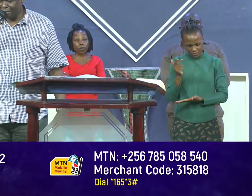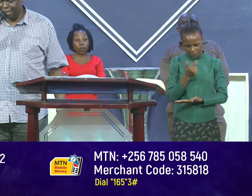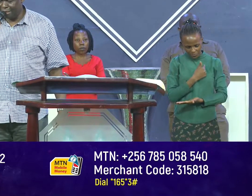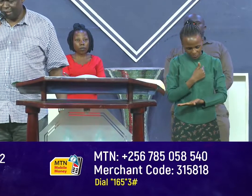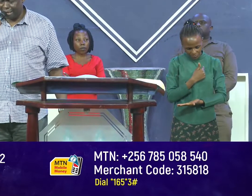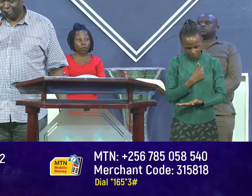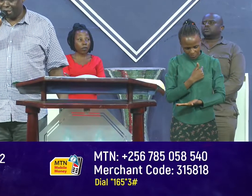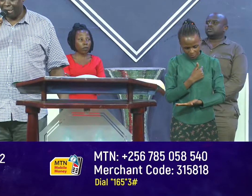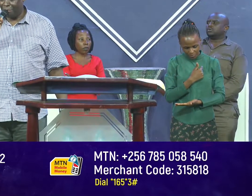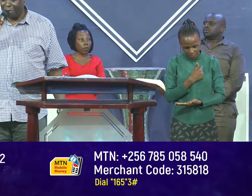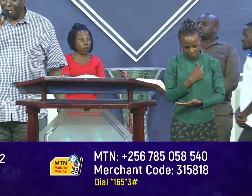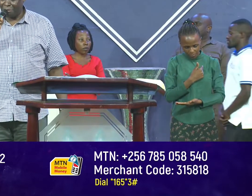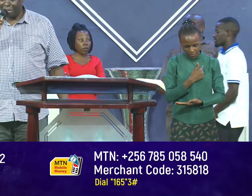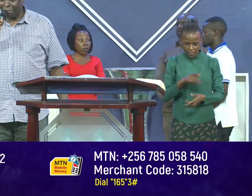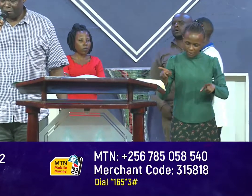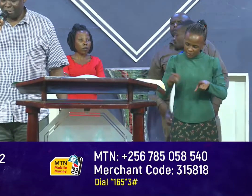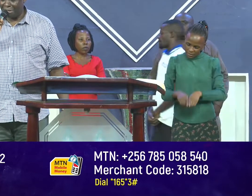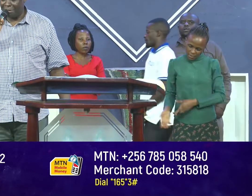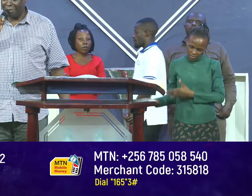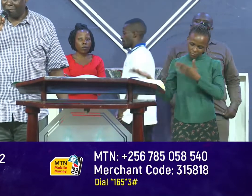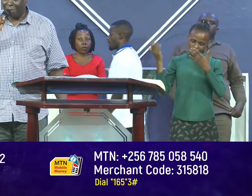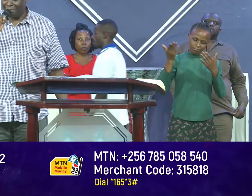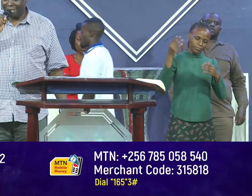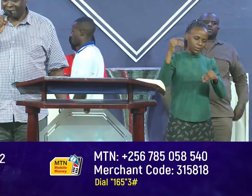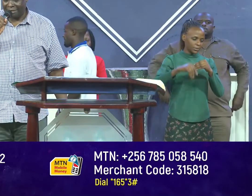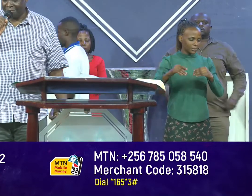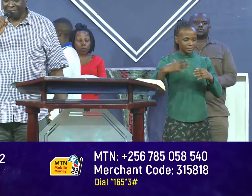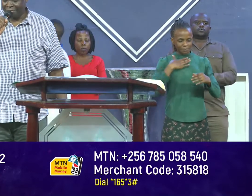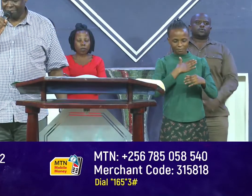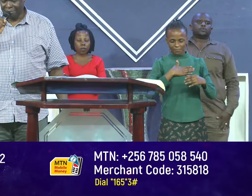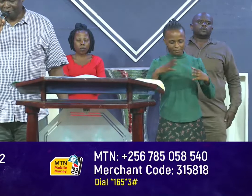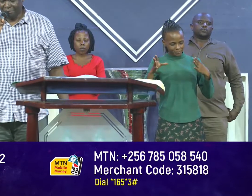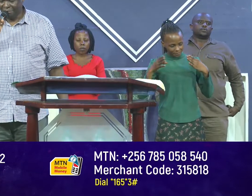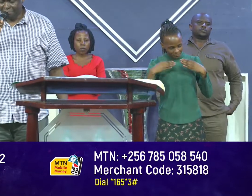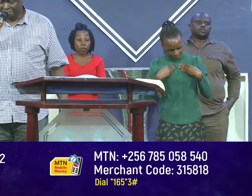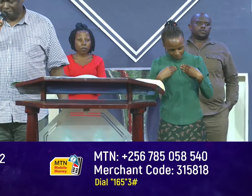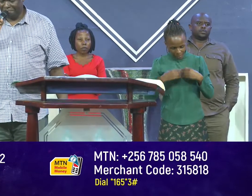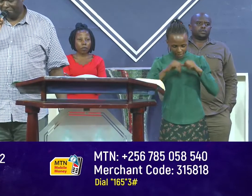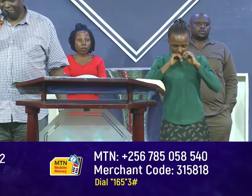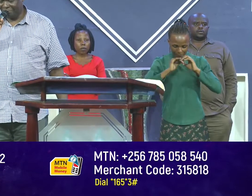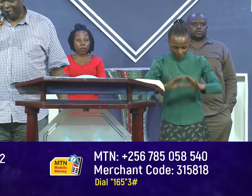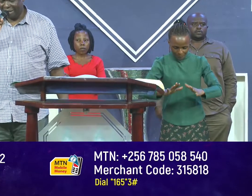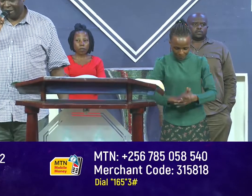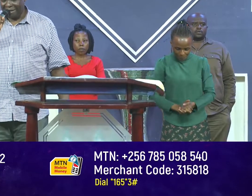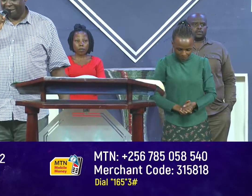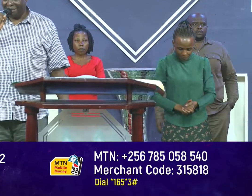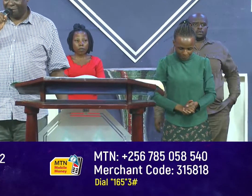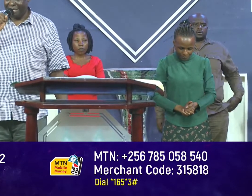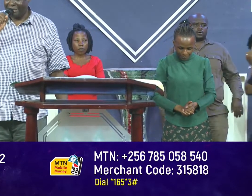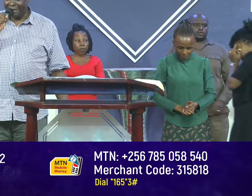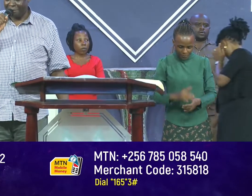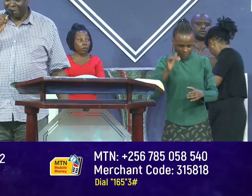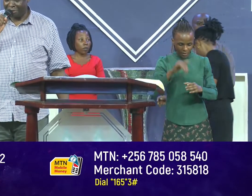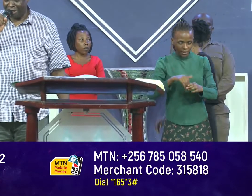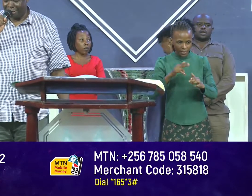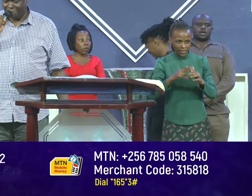enable us. As we come in our offerings, we pray that you take them and bless them.